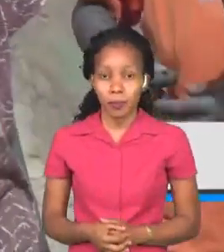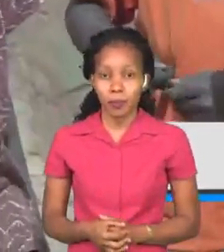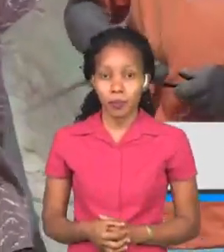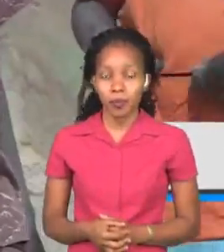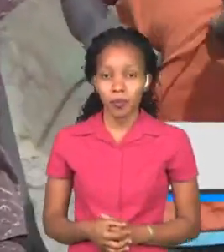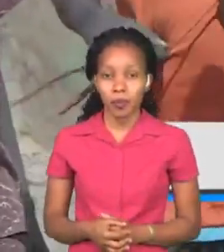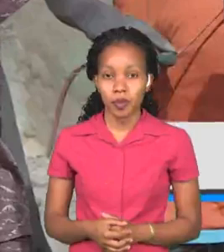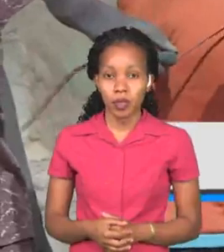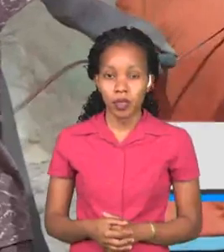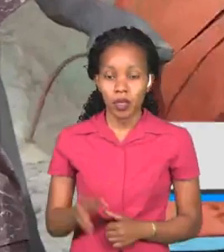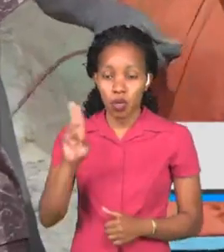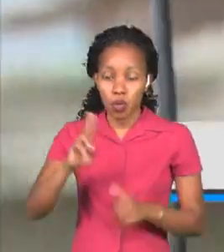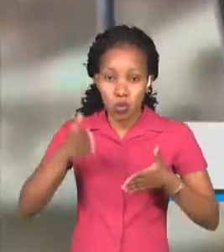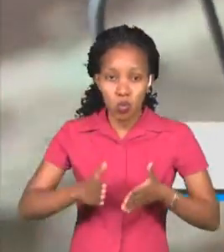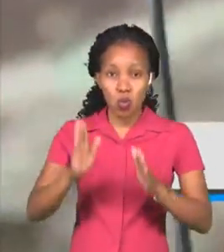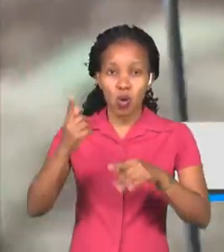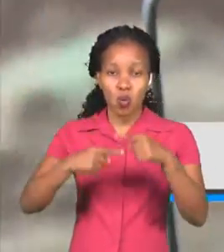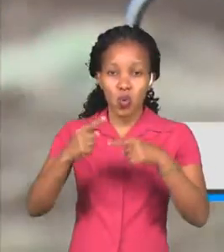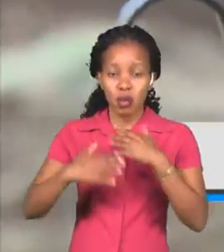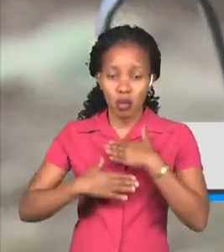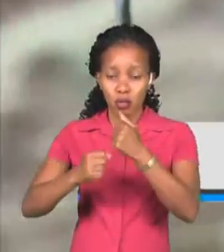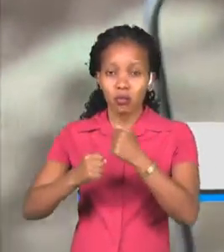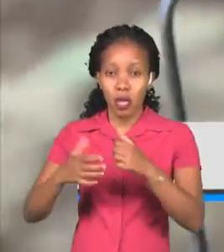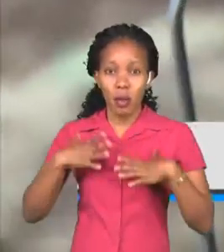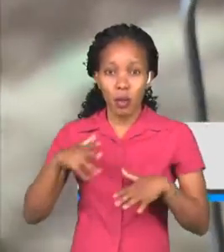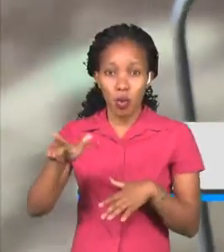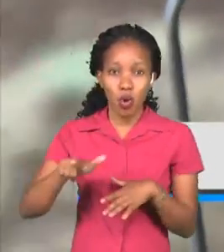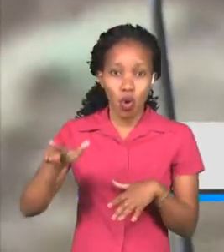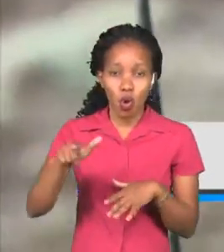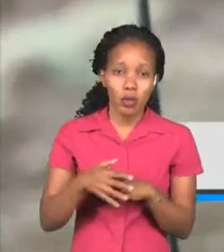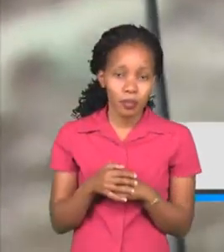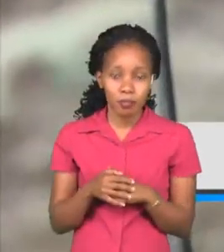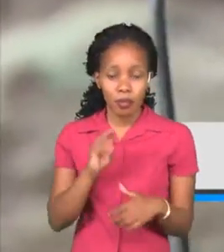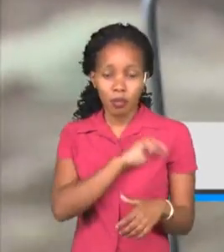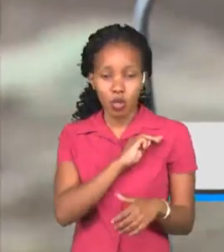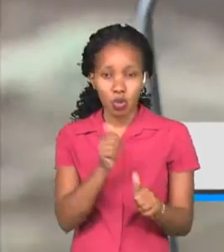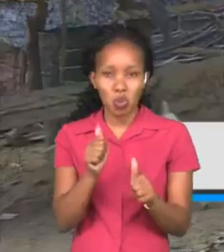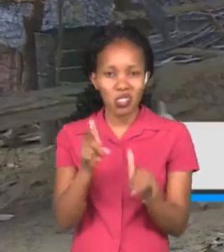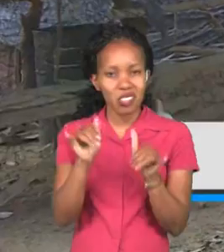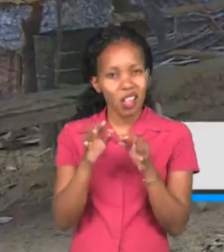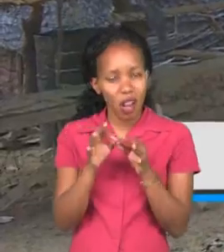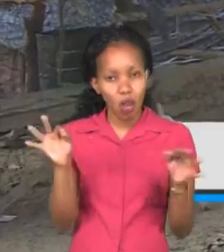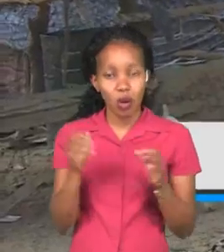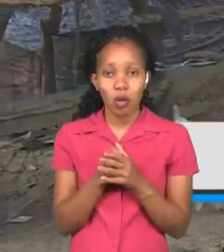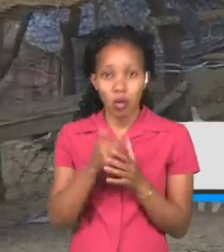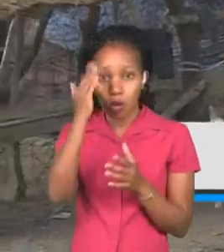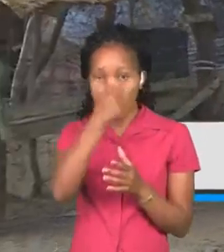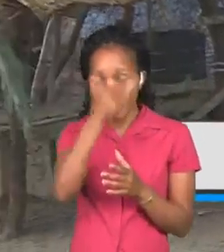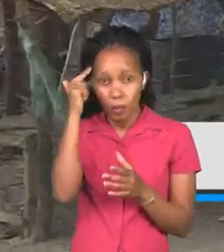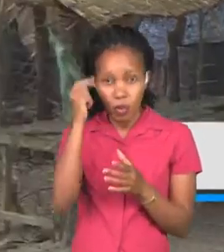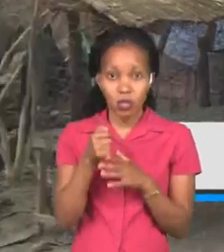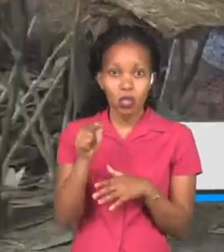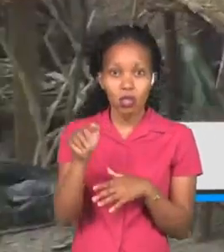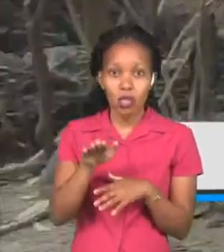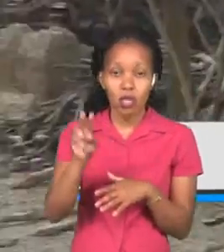It's been a useful way in winning the confidence of the local population, a mission that will take time, as the balance of power in this